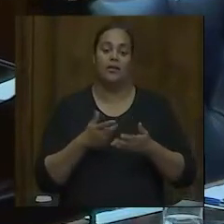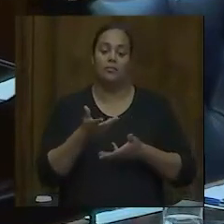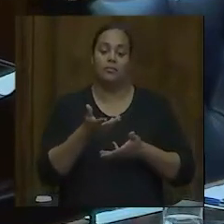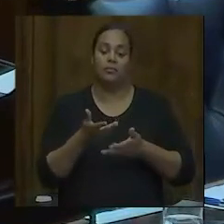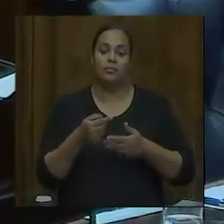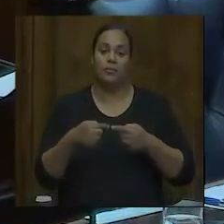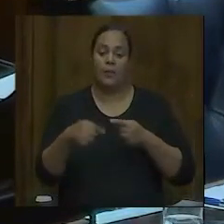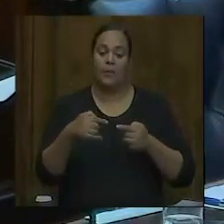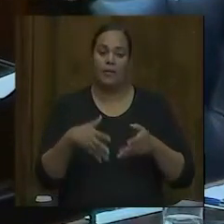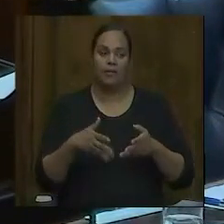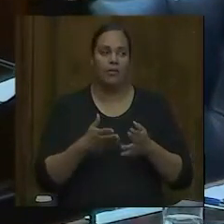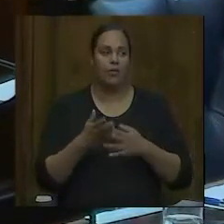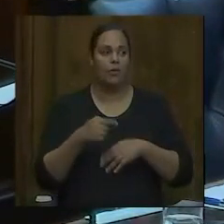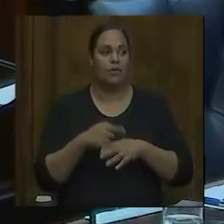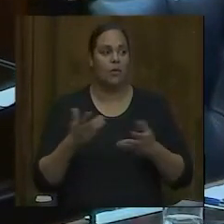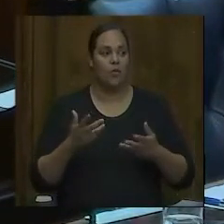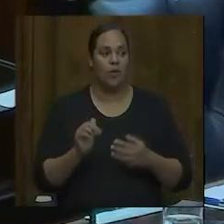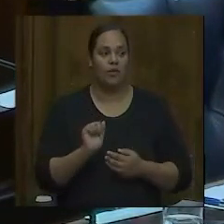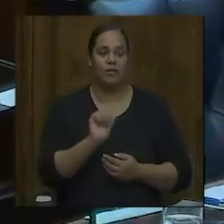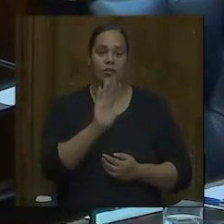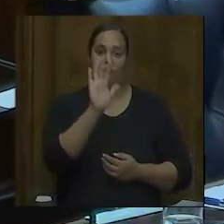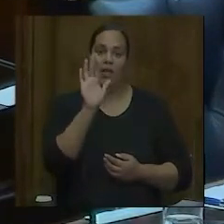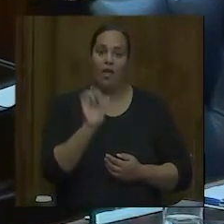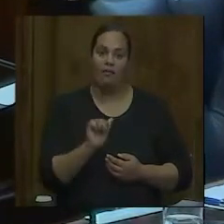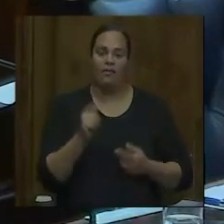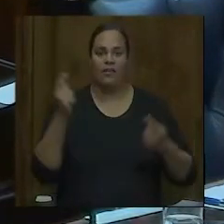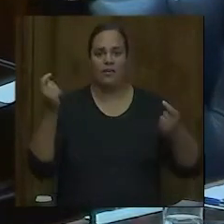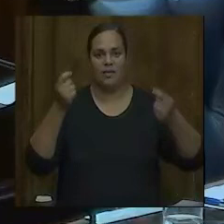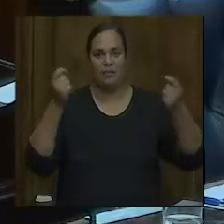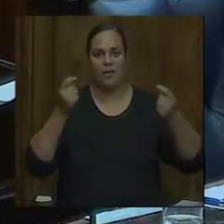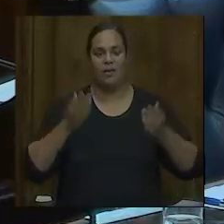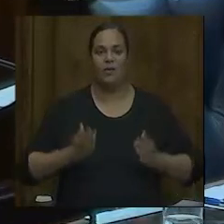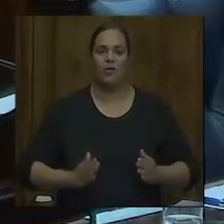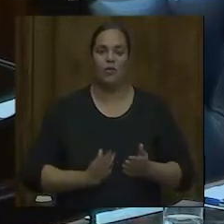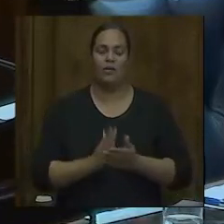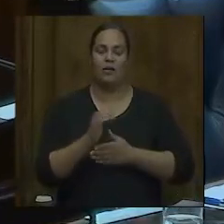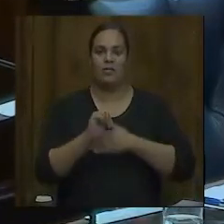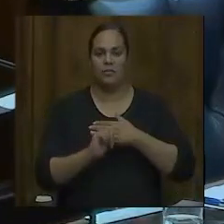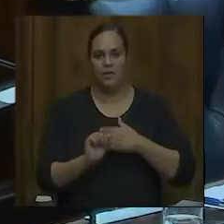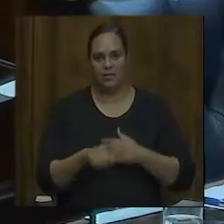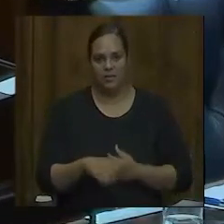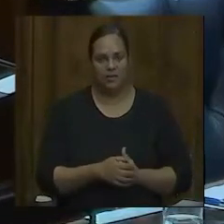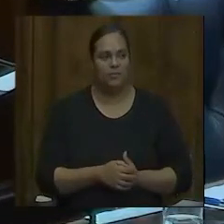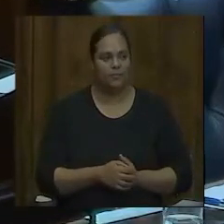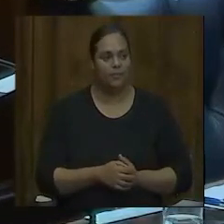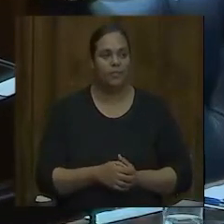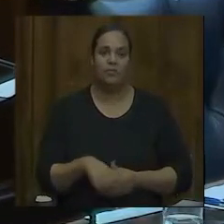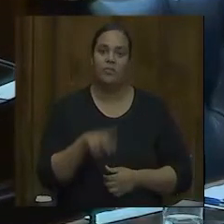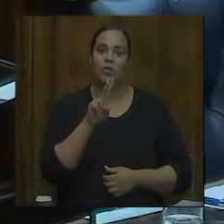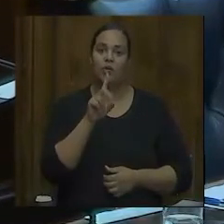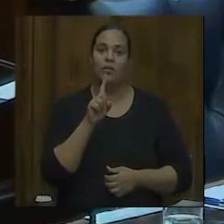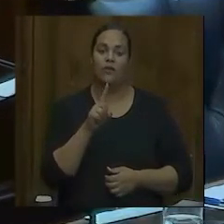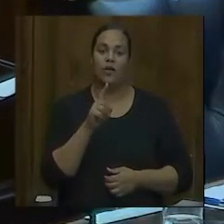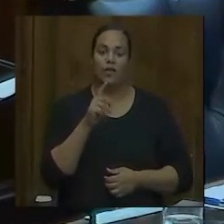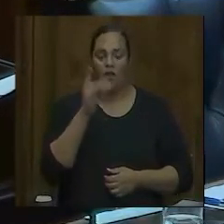the time in which South Africa is celebrating Human Rights Month. On the 21st